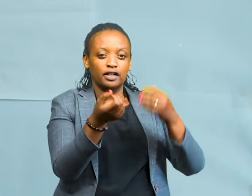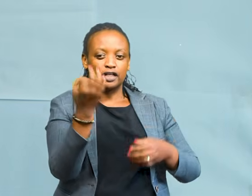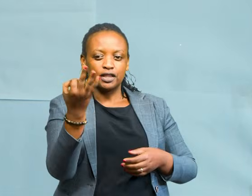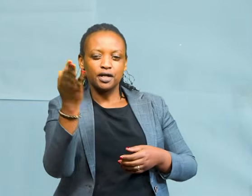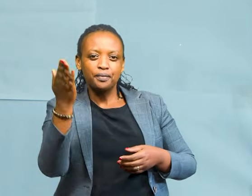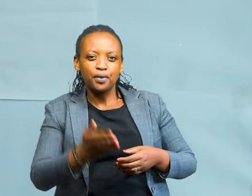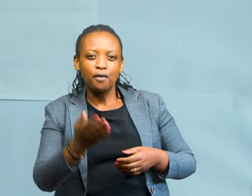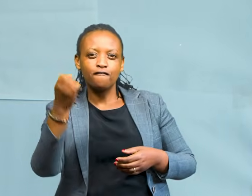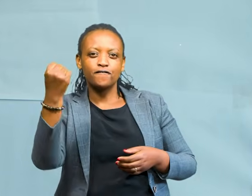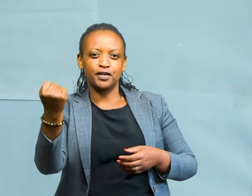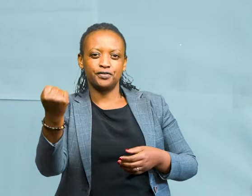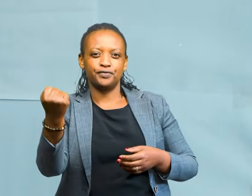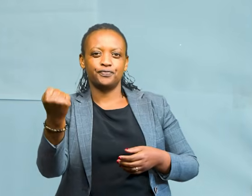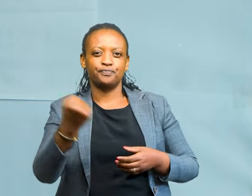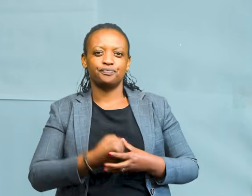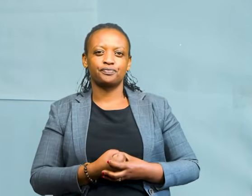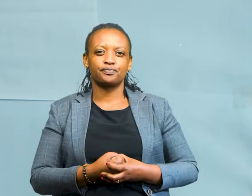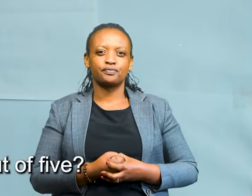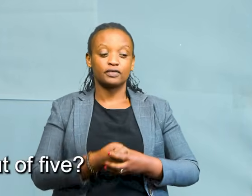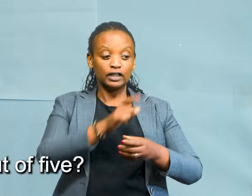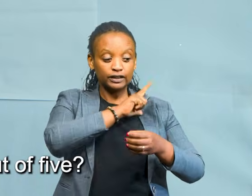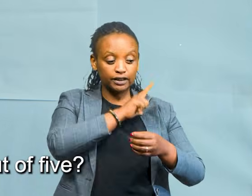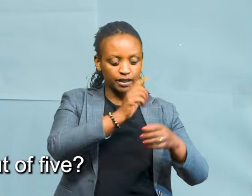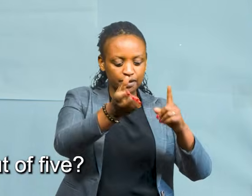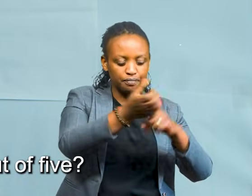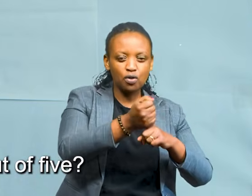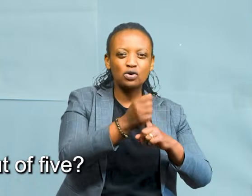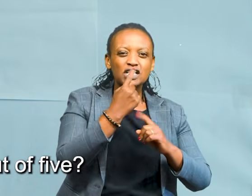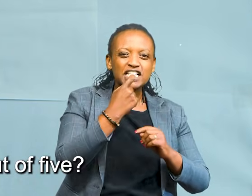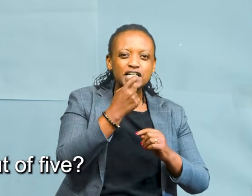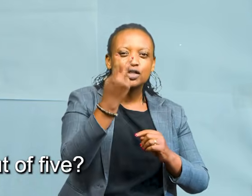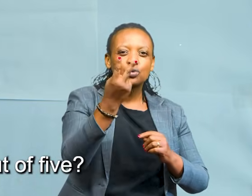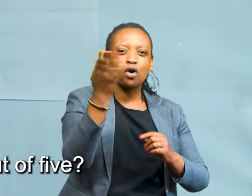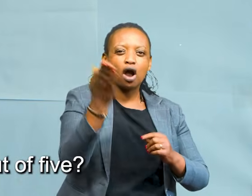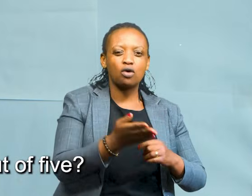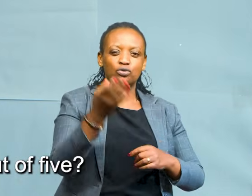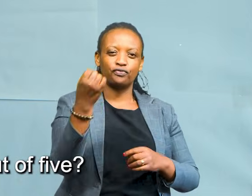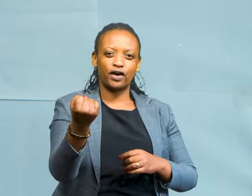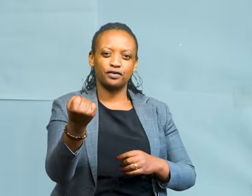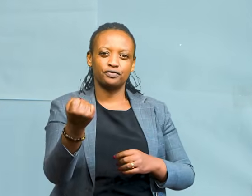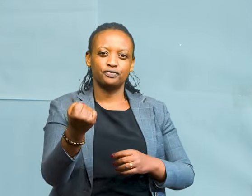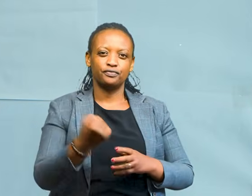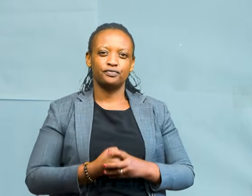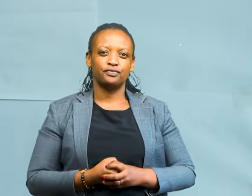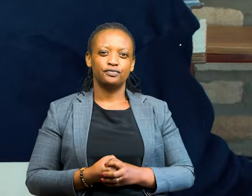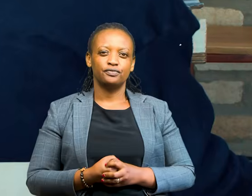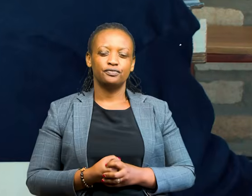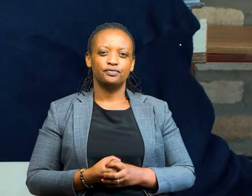is 3 out of 5. And the chances of getting white is 2 out of 5.